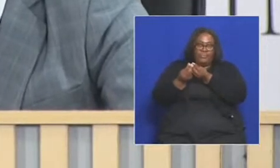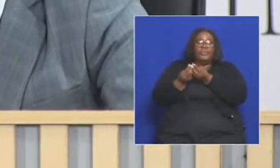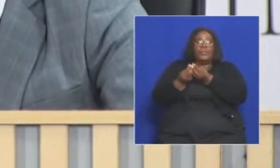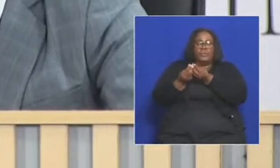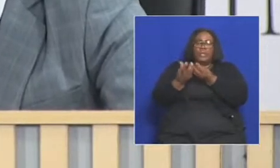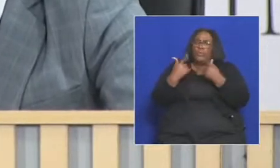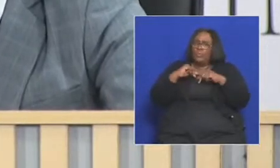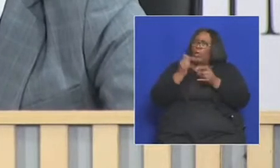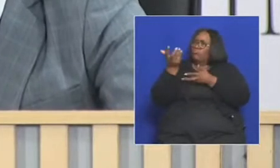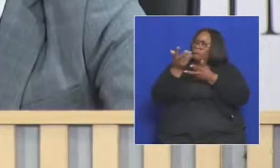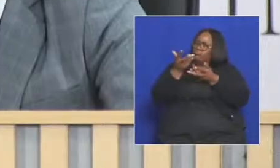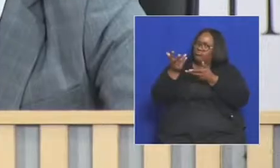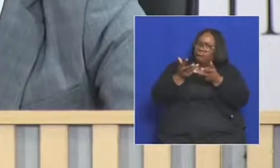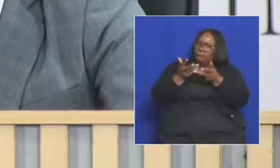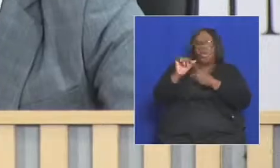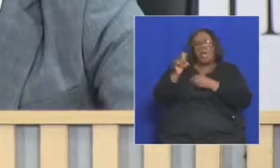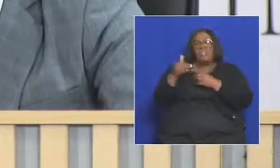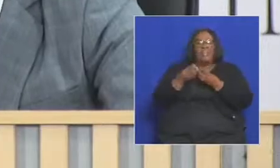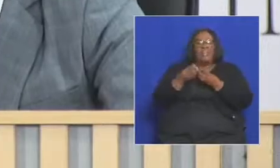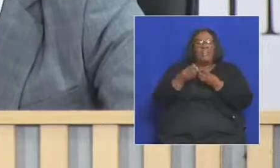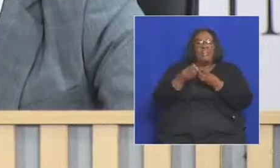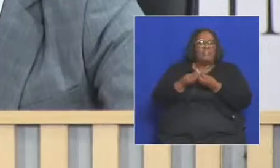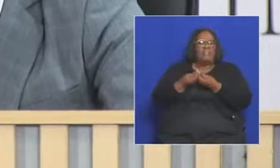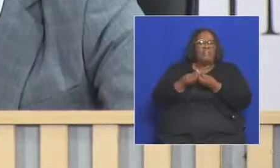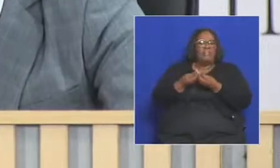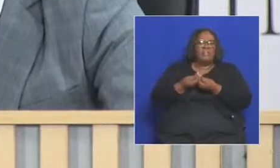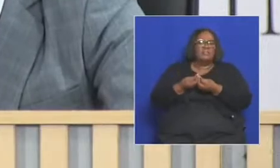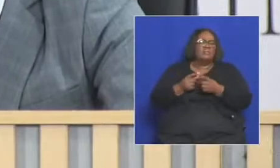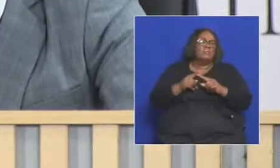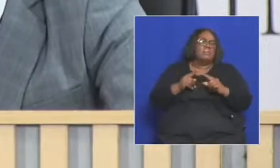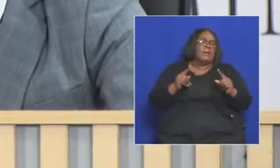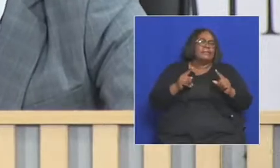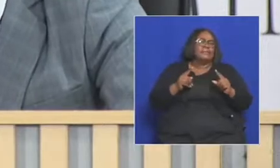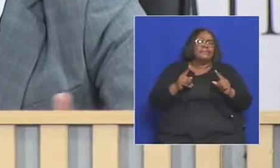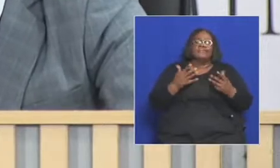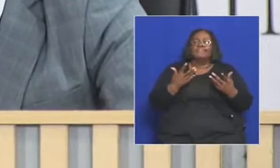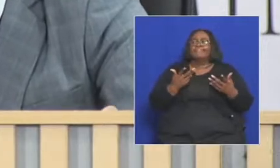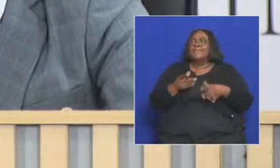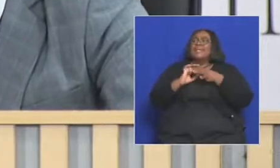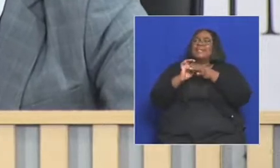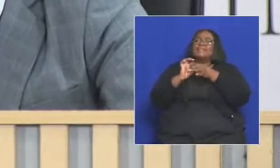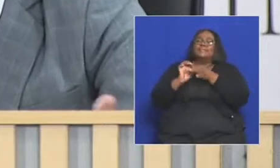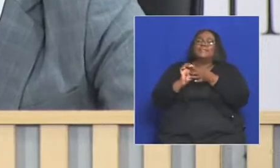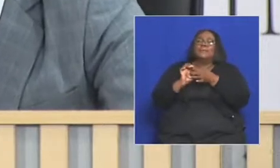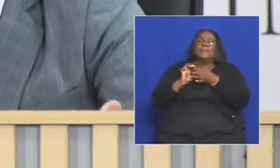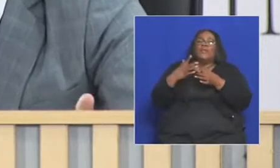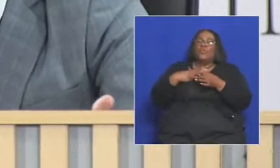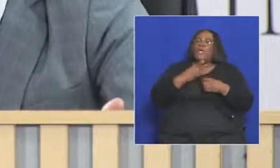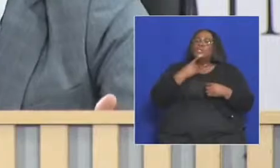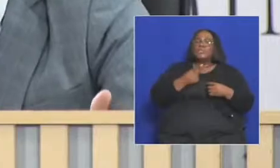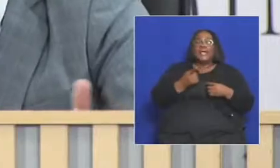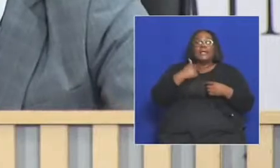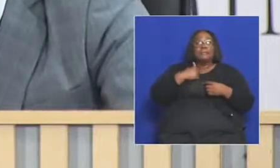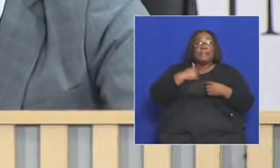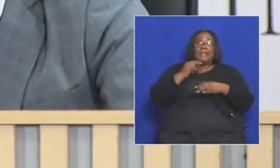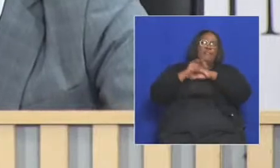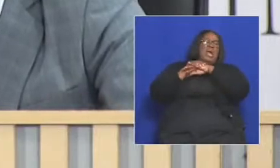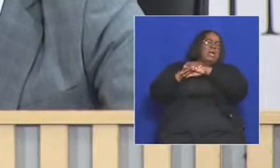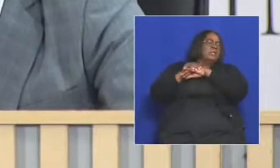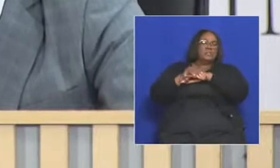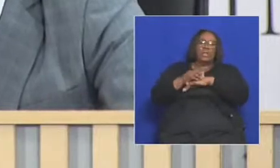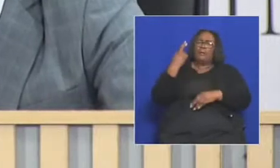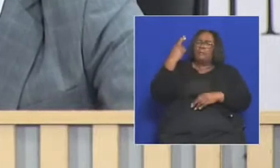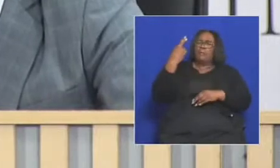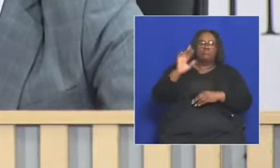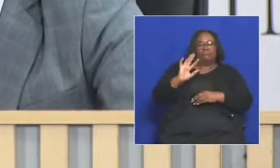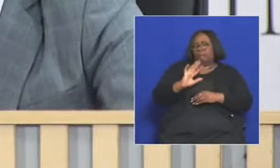other things, but it's not like a relationship. I do not want to commit myself and say we are friends, not friends.